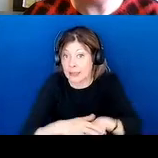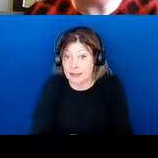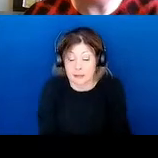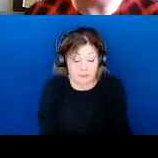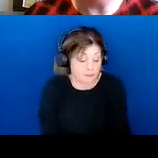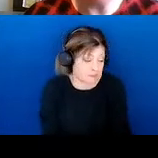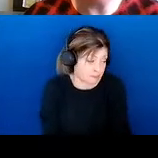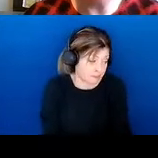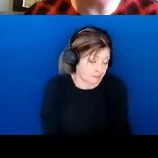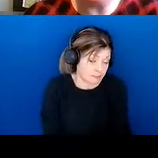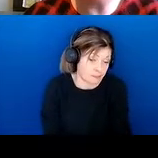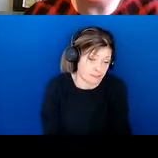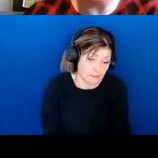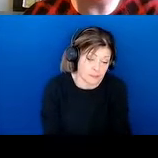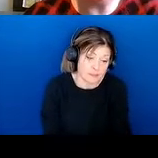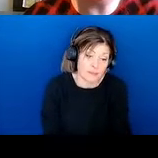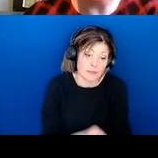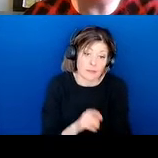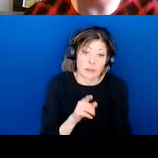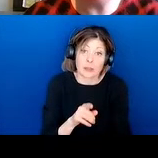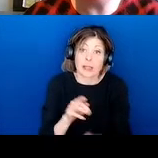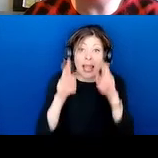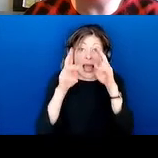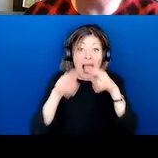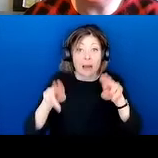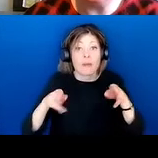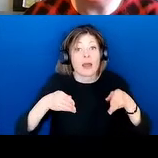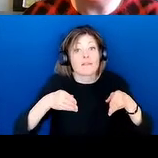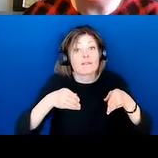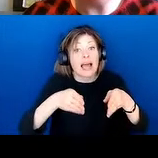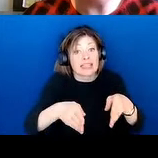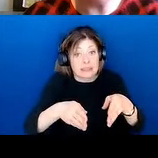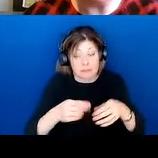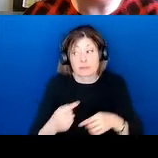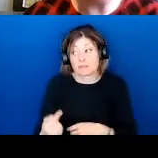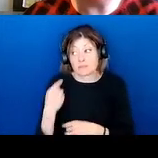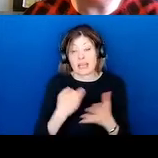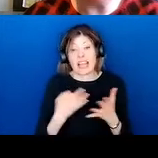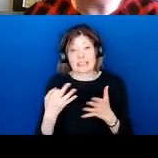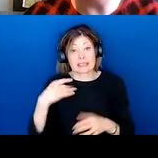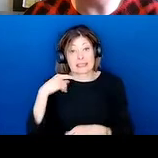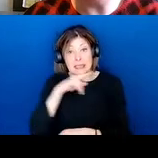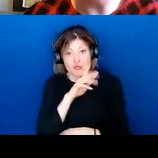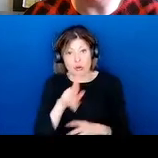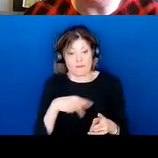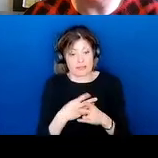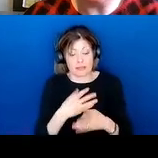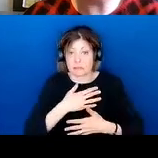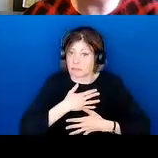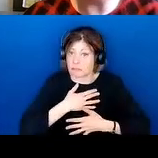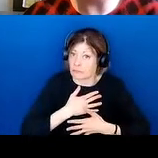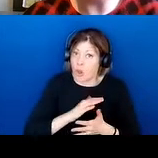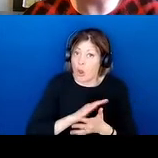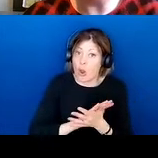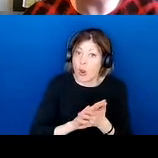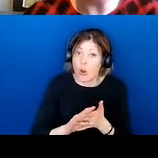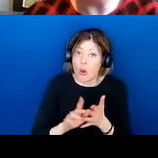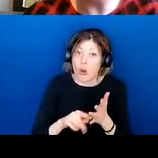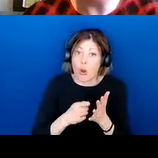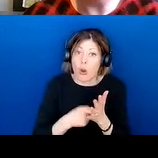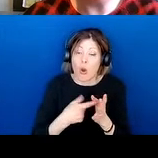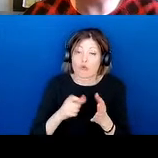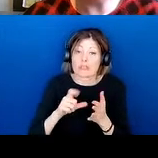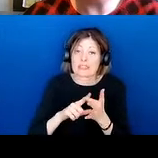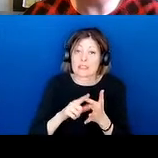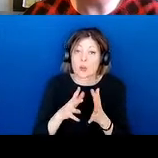The Alpine Valley was much praised by 18th century visitors. It was described in Horace Walpole's book Essay on Modern